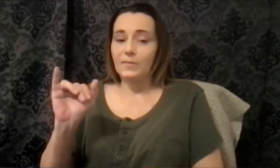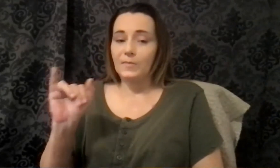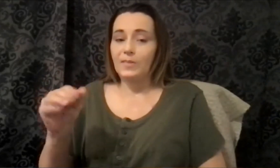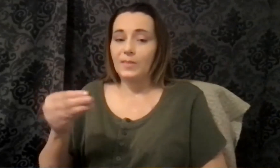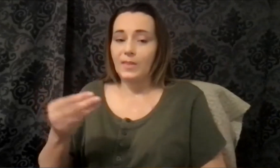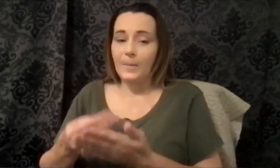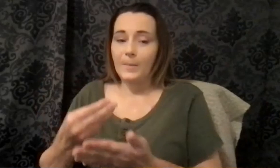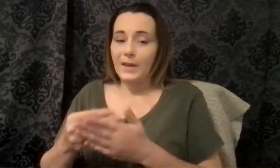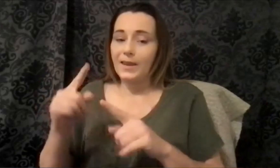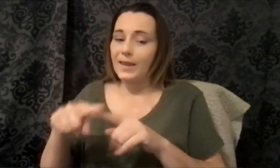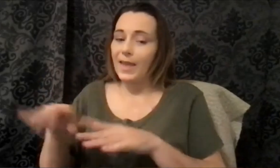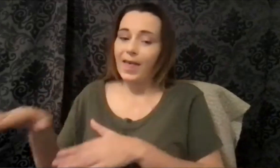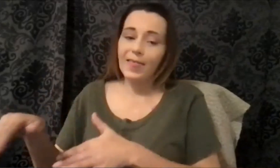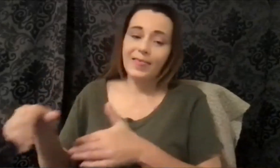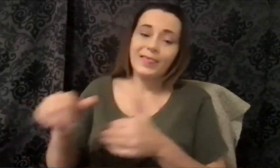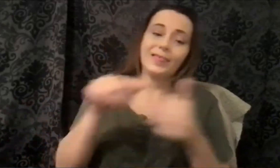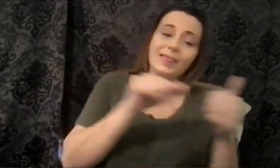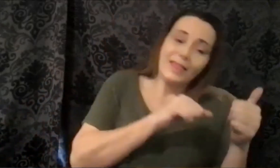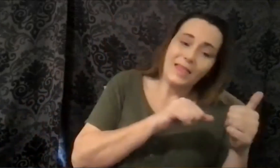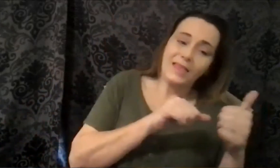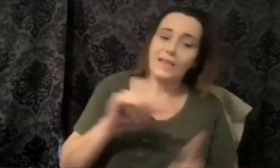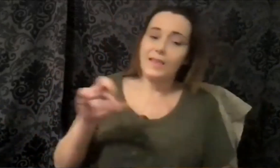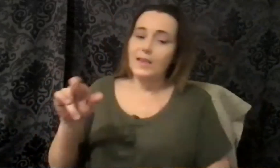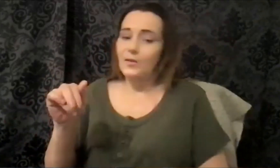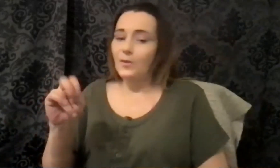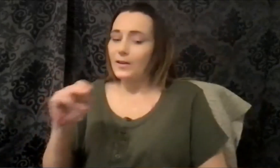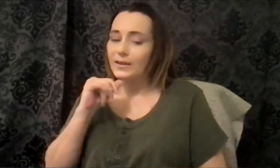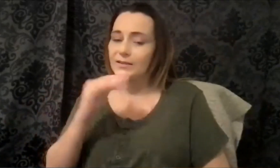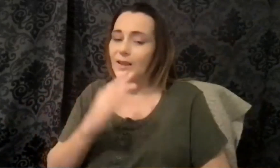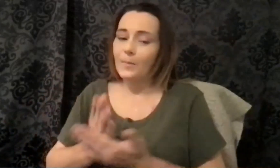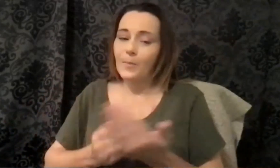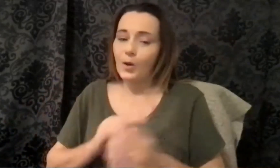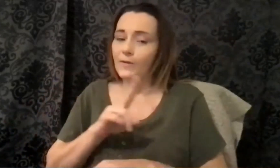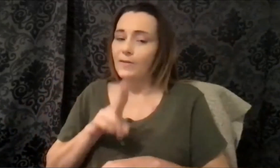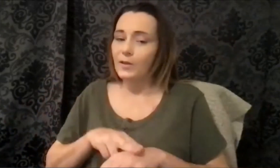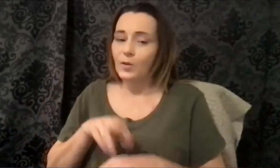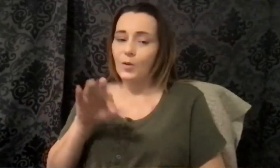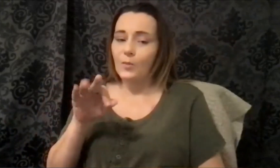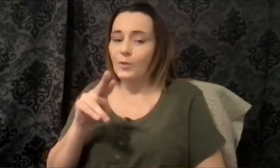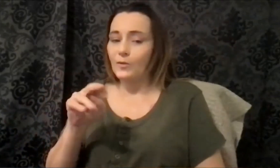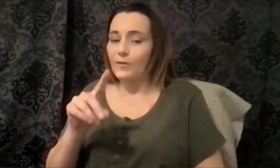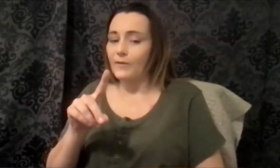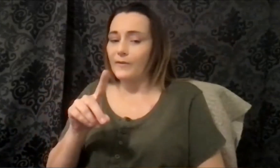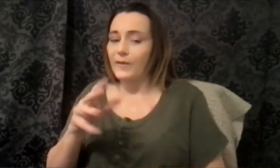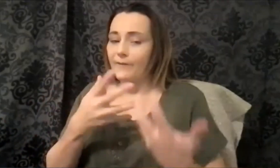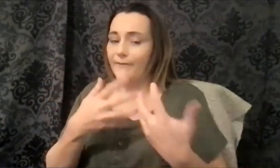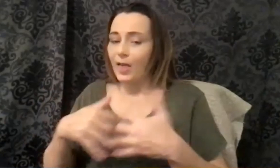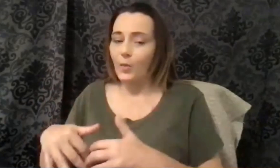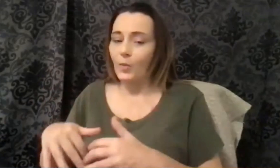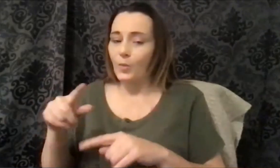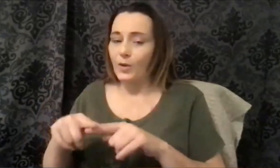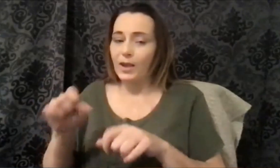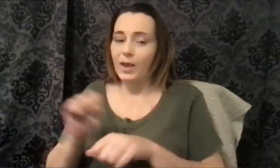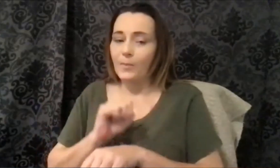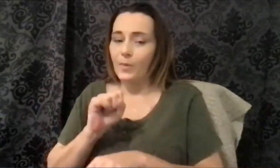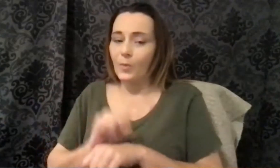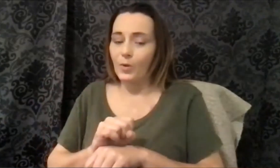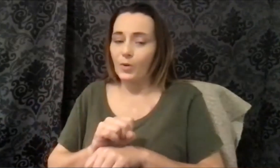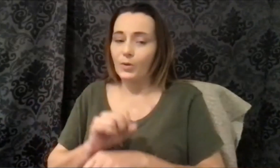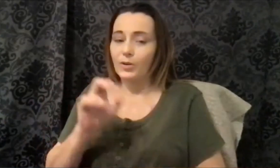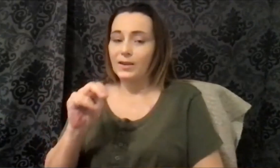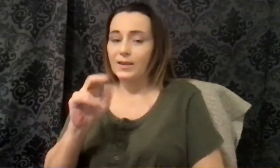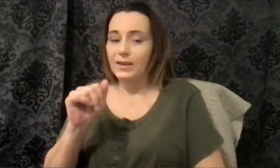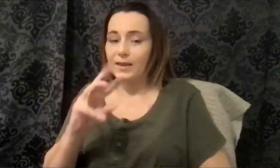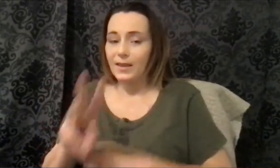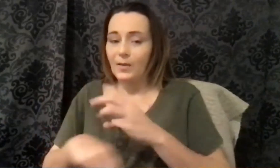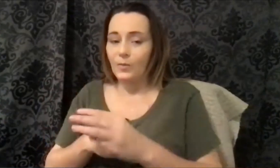leave Iran. So it's not part of the normal fund flow. It can't be used for work at NA World Services. It has to